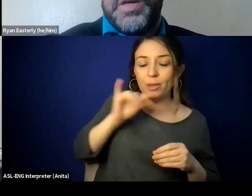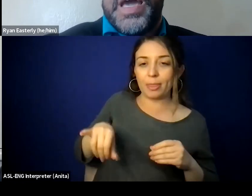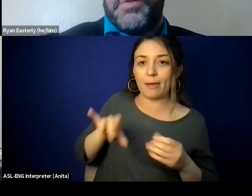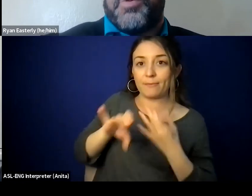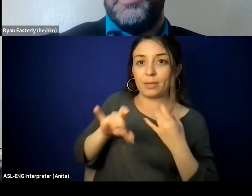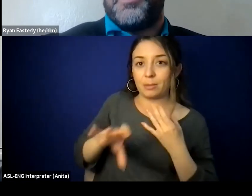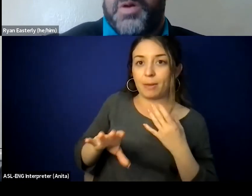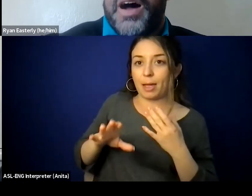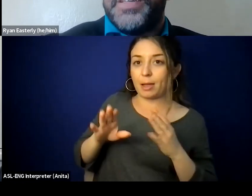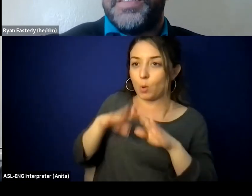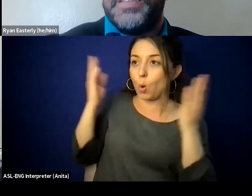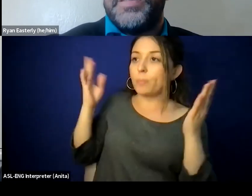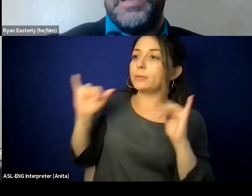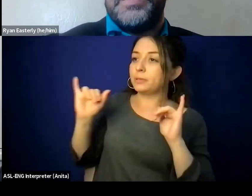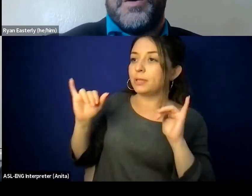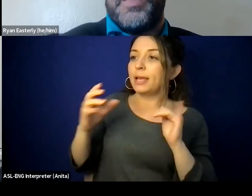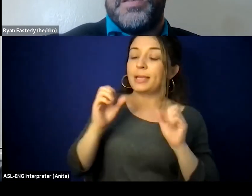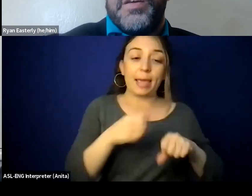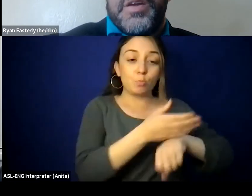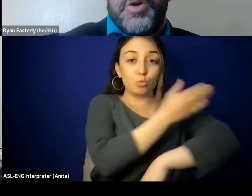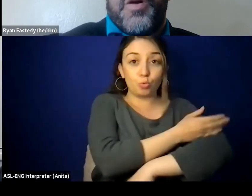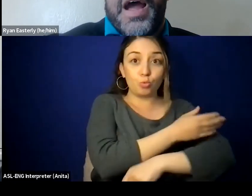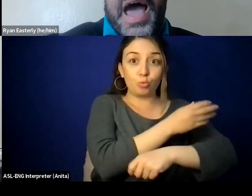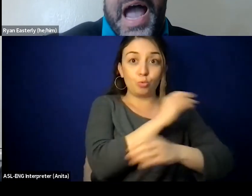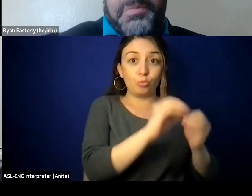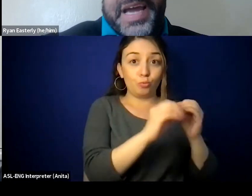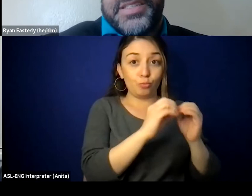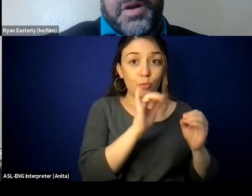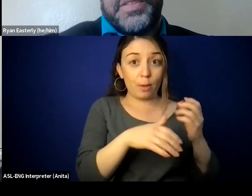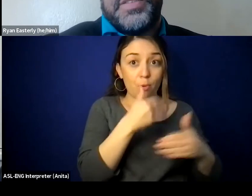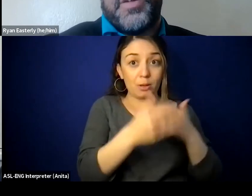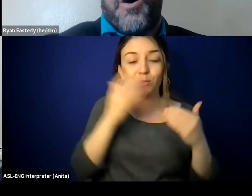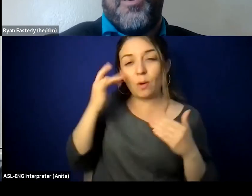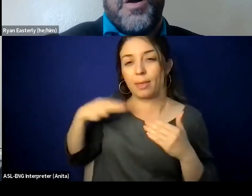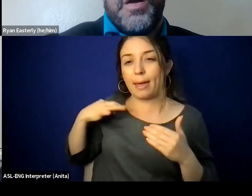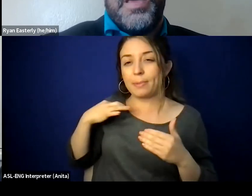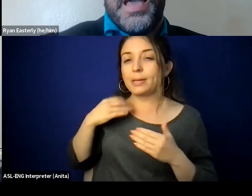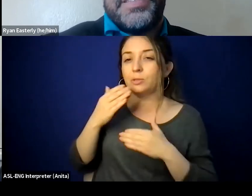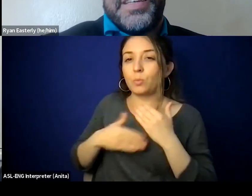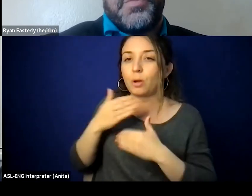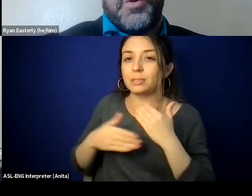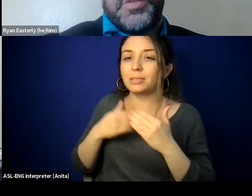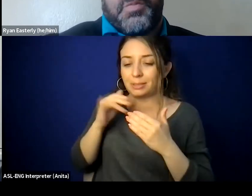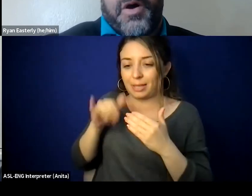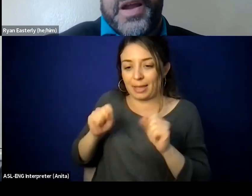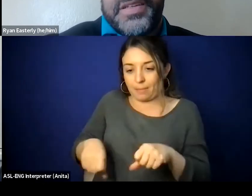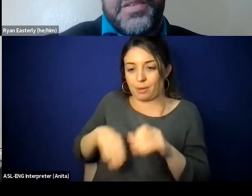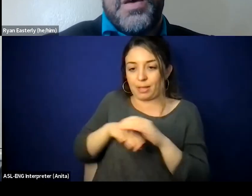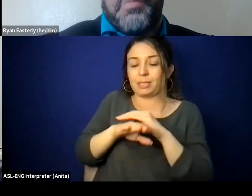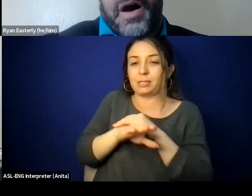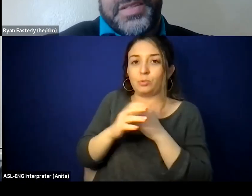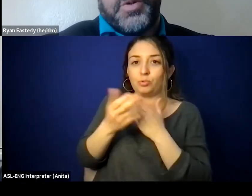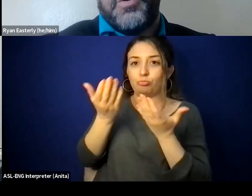to improve your processes so that your application processes are accessible to the